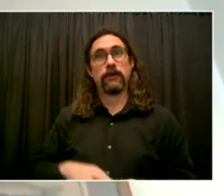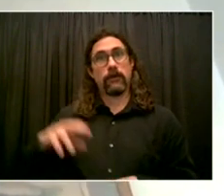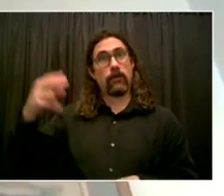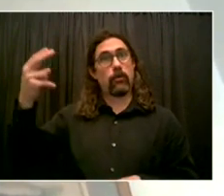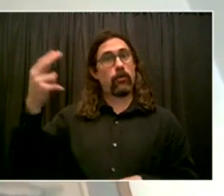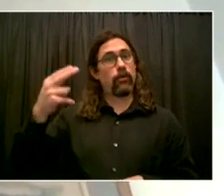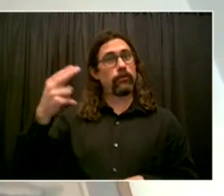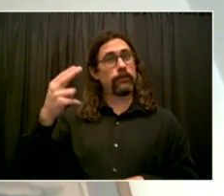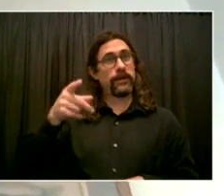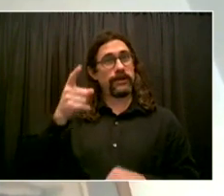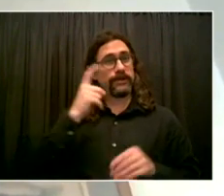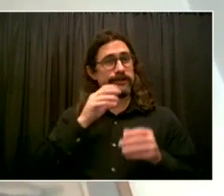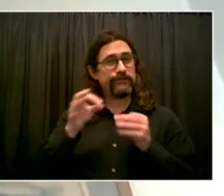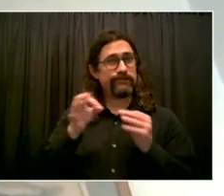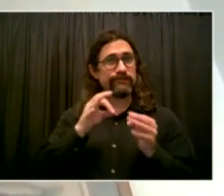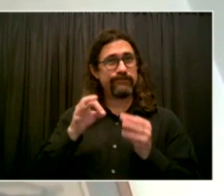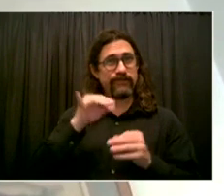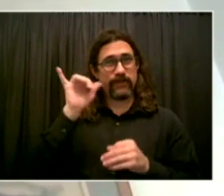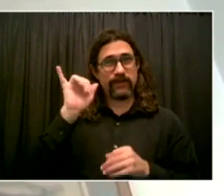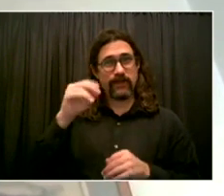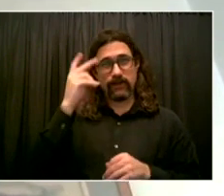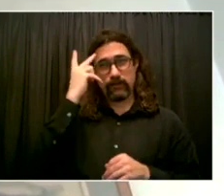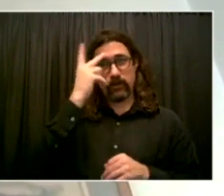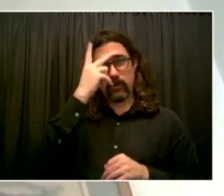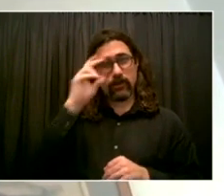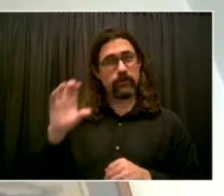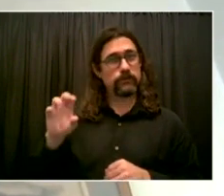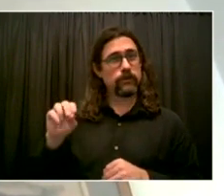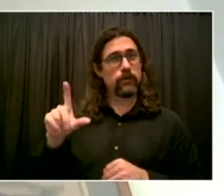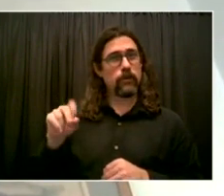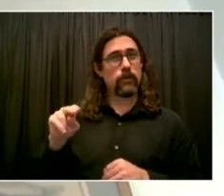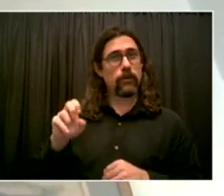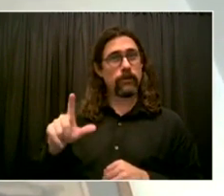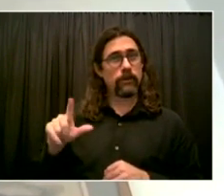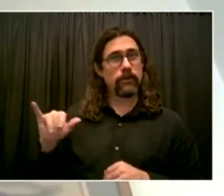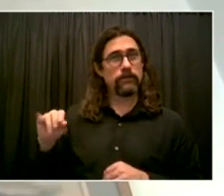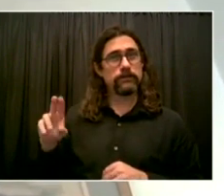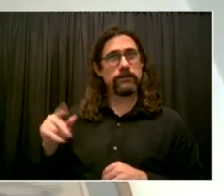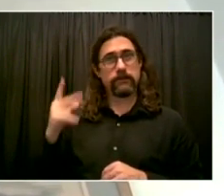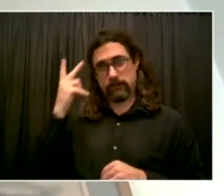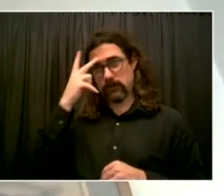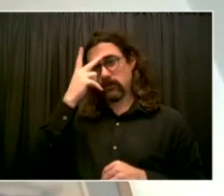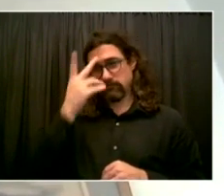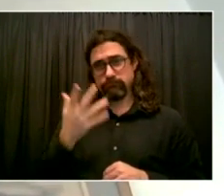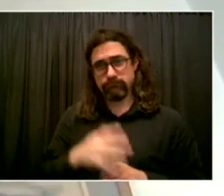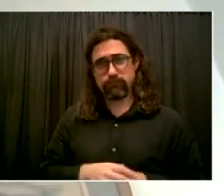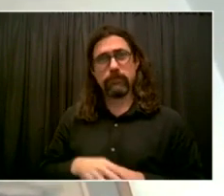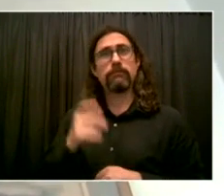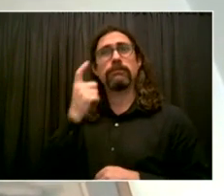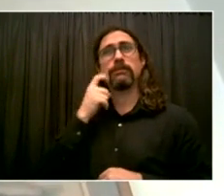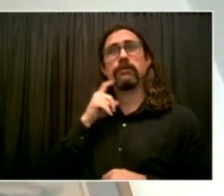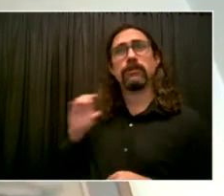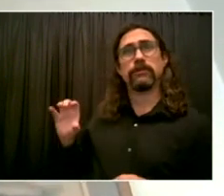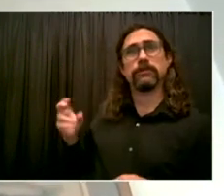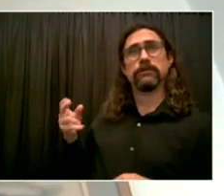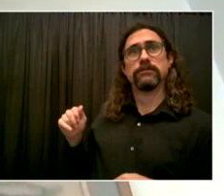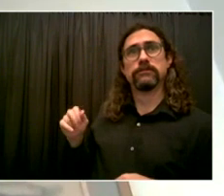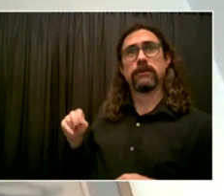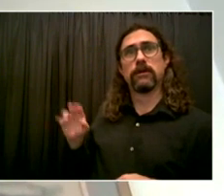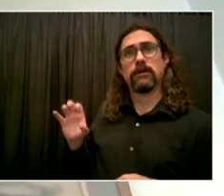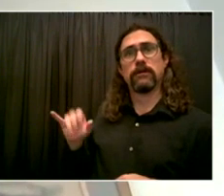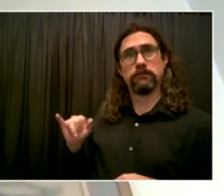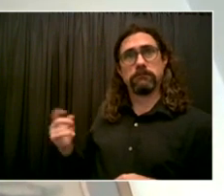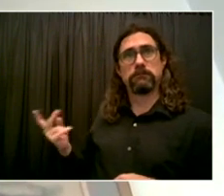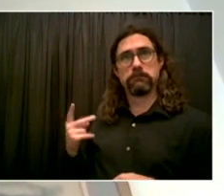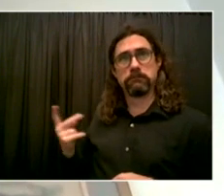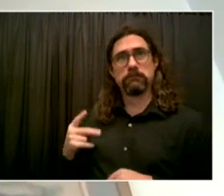of Chauncey and you, and certainly the friends of Community Board 10, all of the folks who put